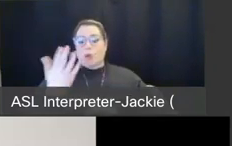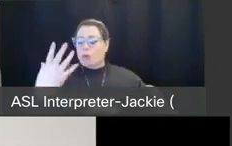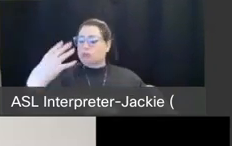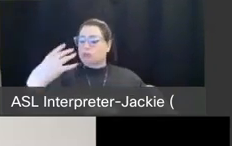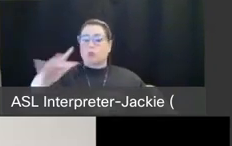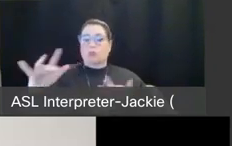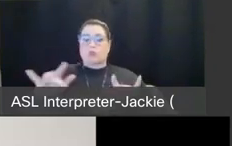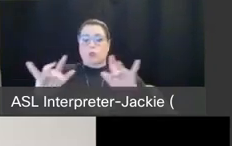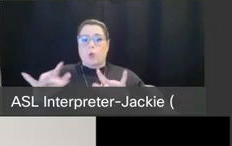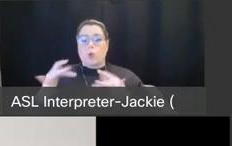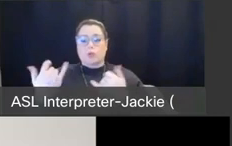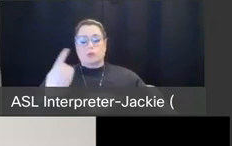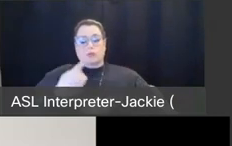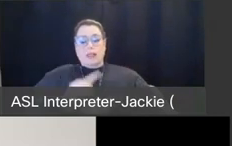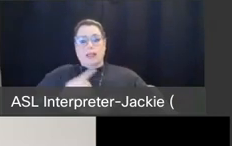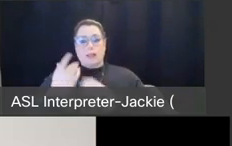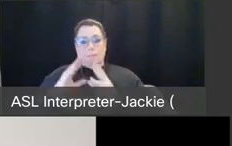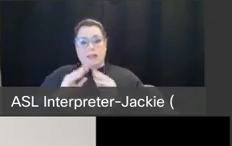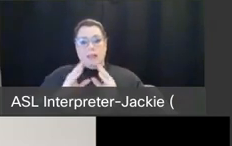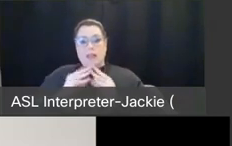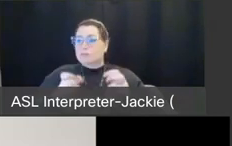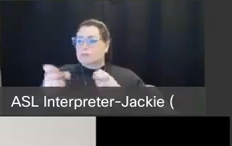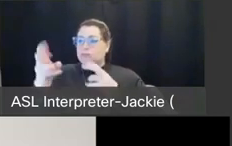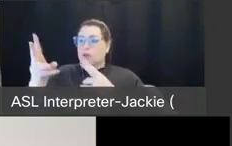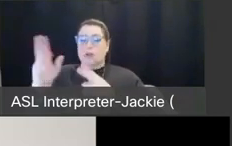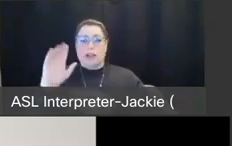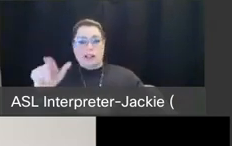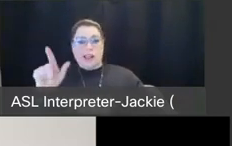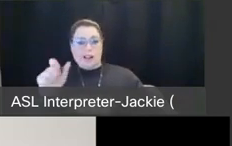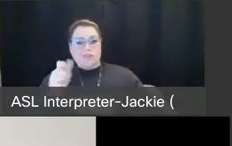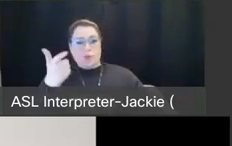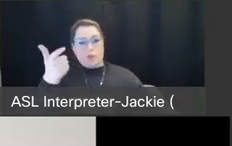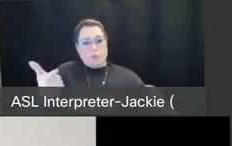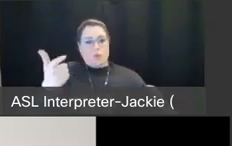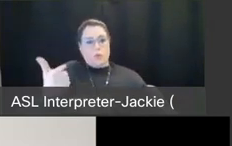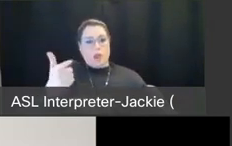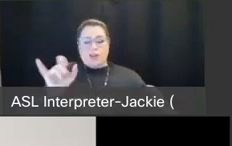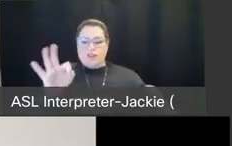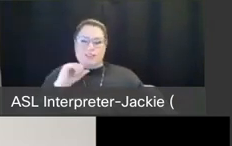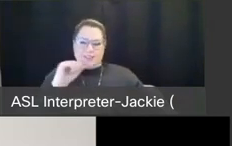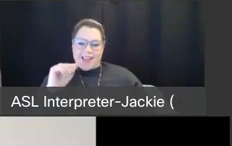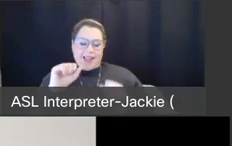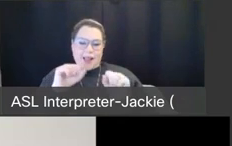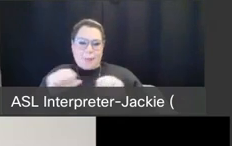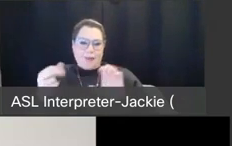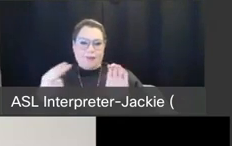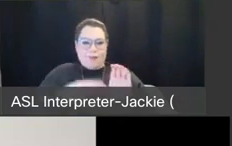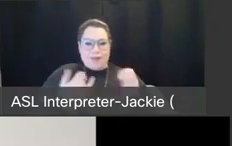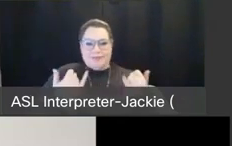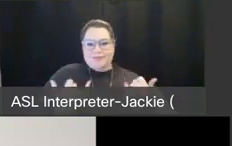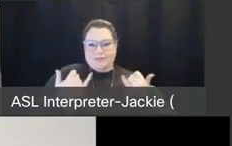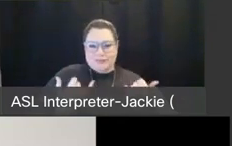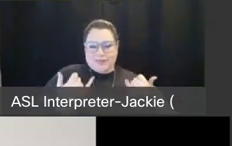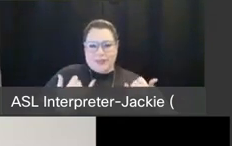if you would like to tune in to watch at a later time. You can find this video along with other of our Money